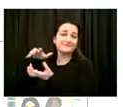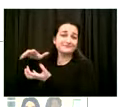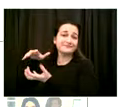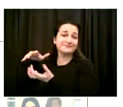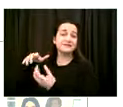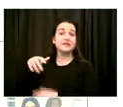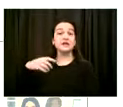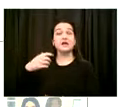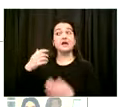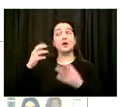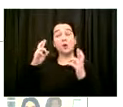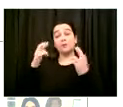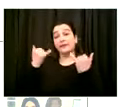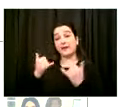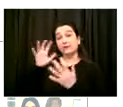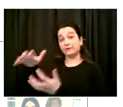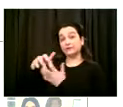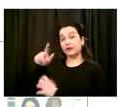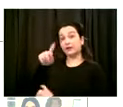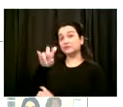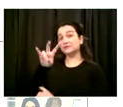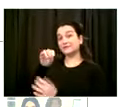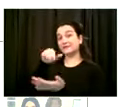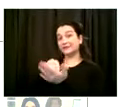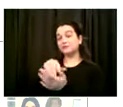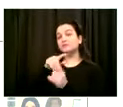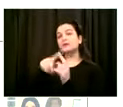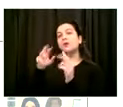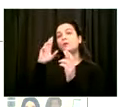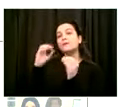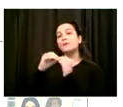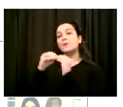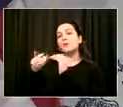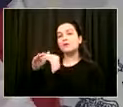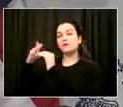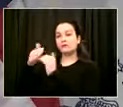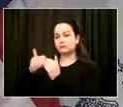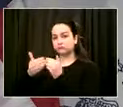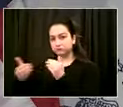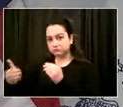we have every intention of accomplishing, as the mayor has said. Thank you. Go ahead, Andrew.